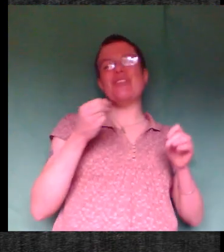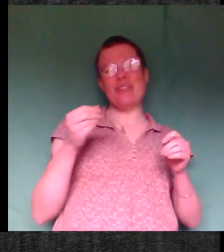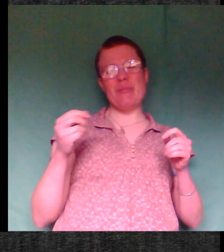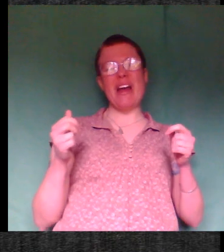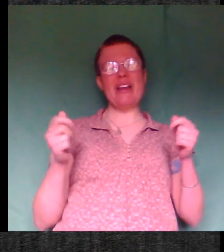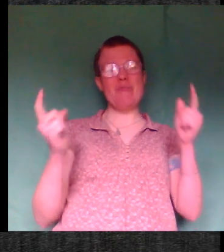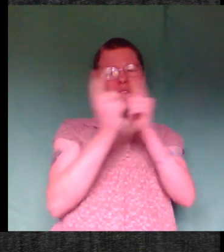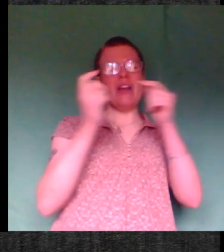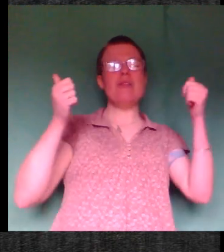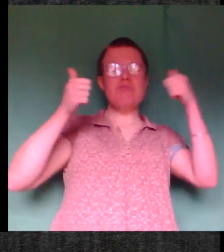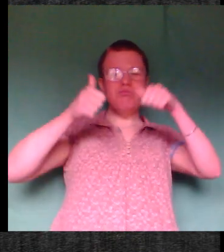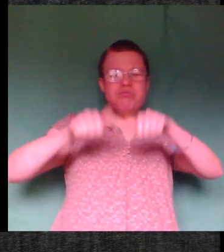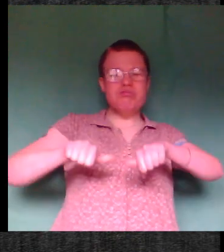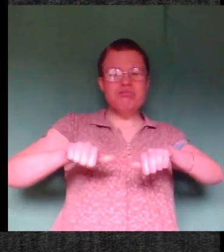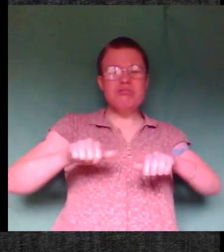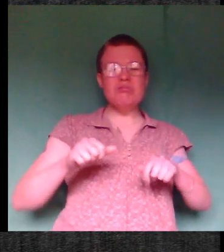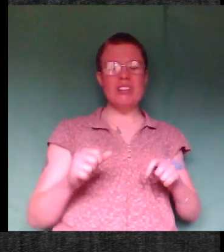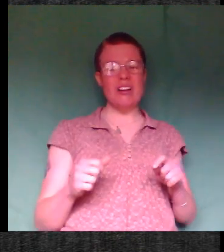yourself.